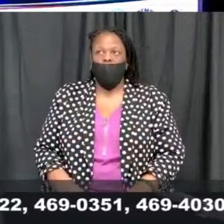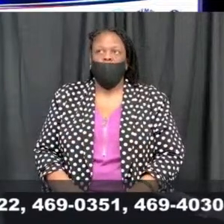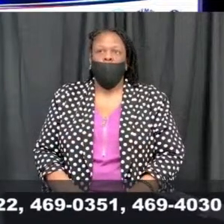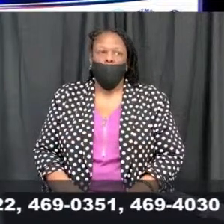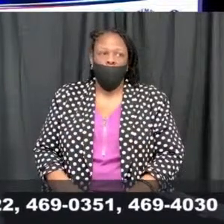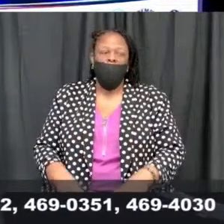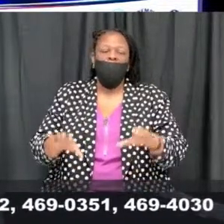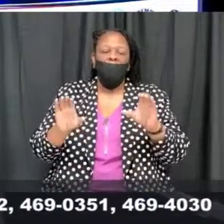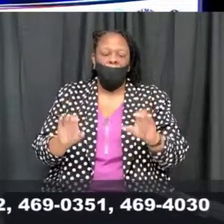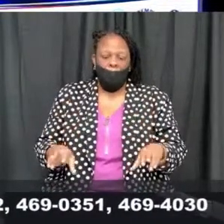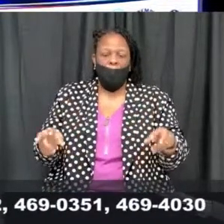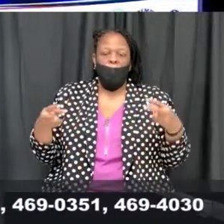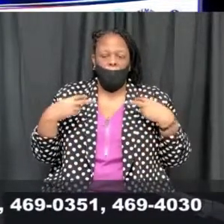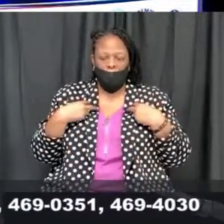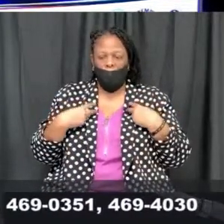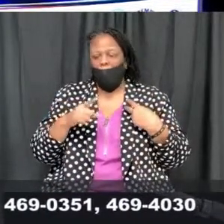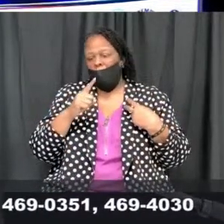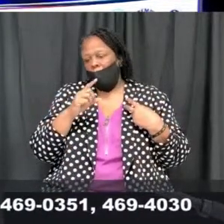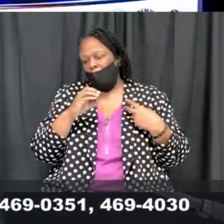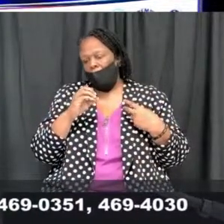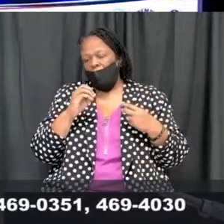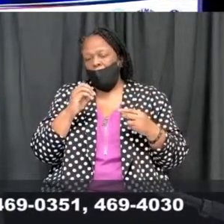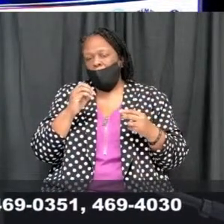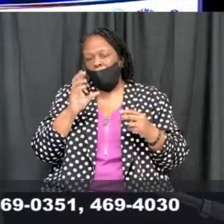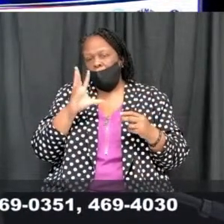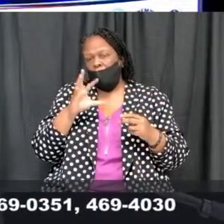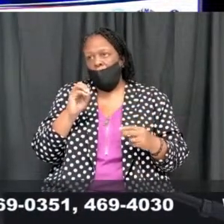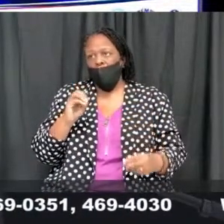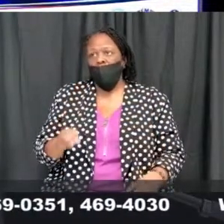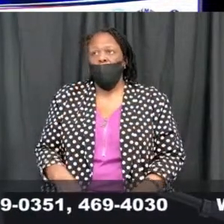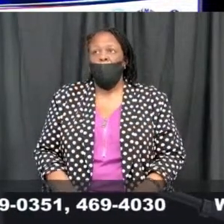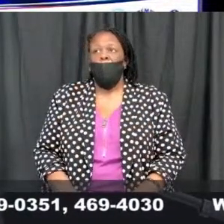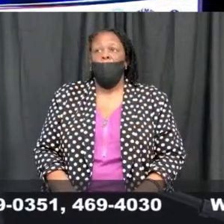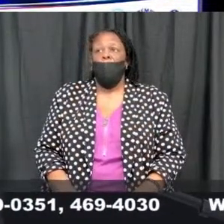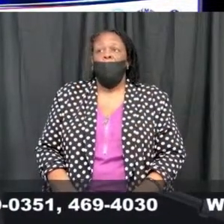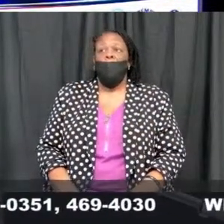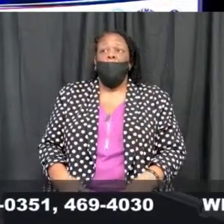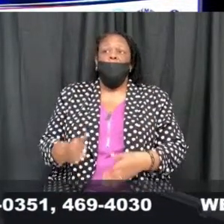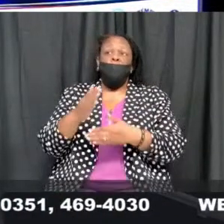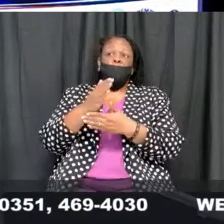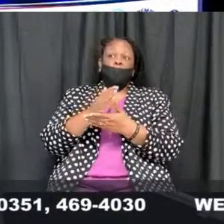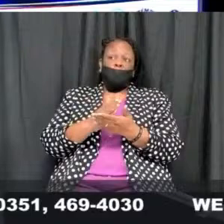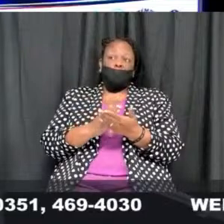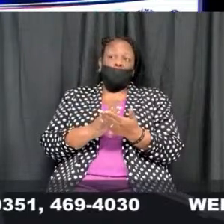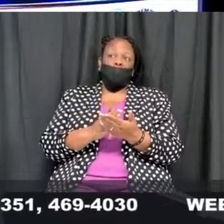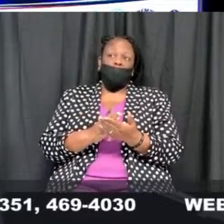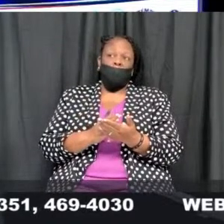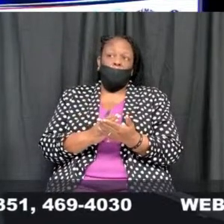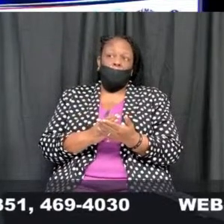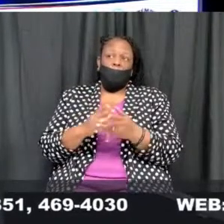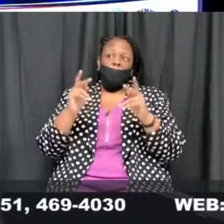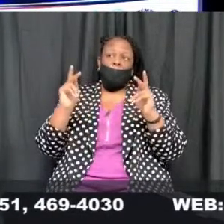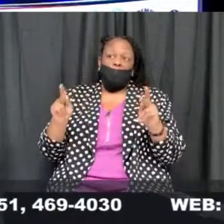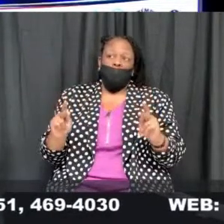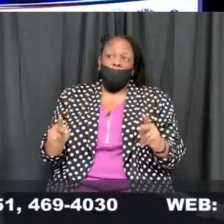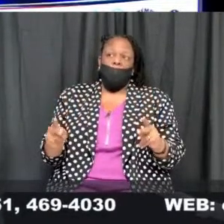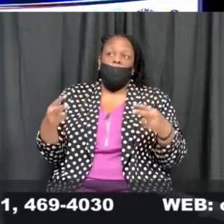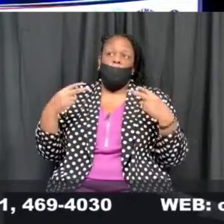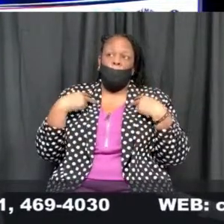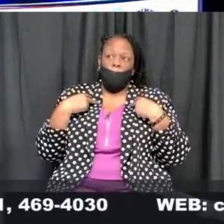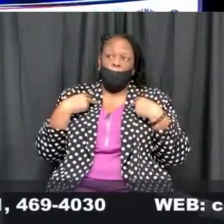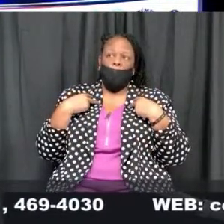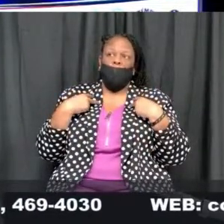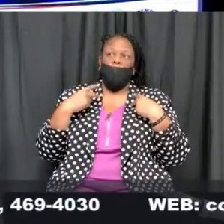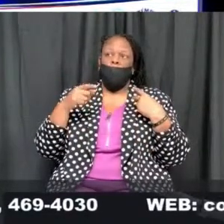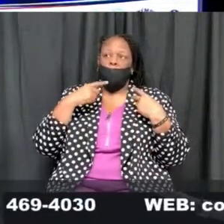be permitted with 150 persons. Over the weekend, over the Easter weekend, those events that were approved